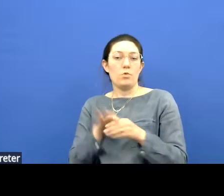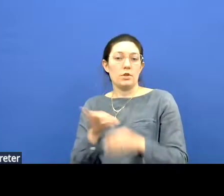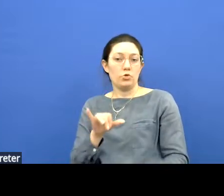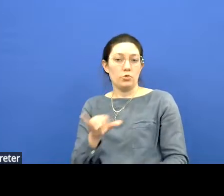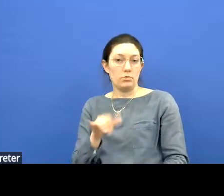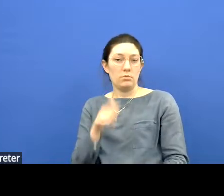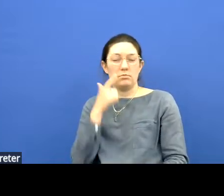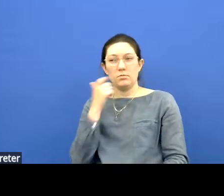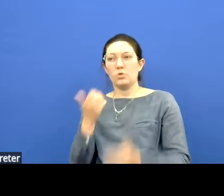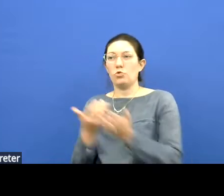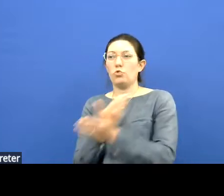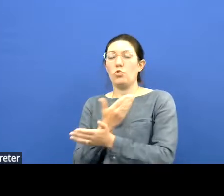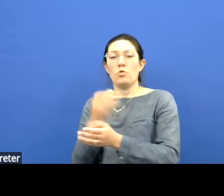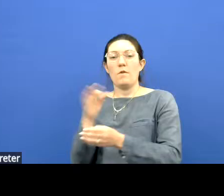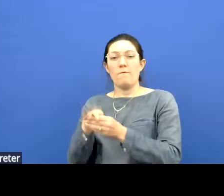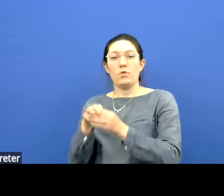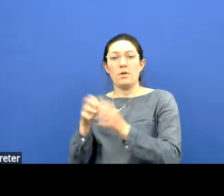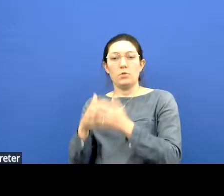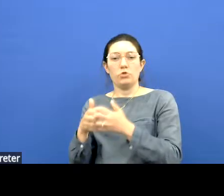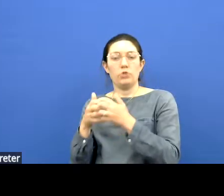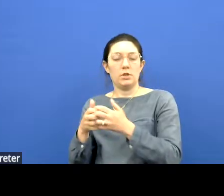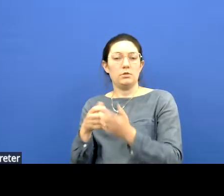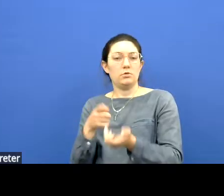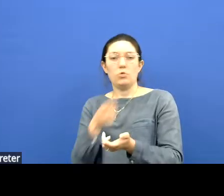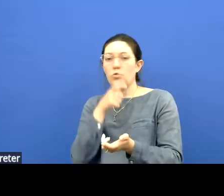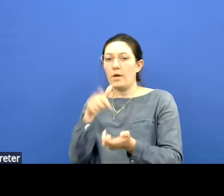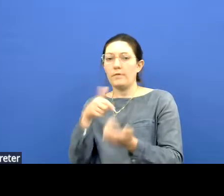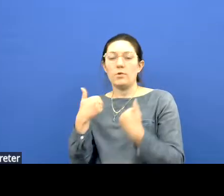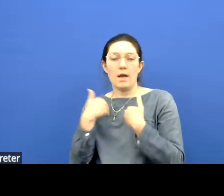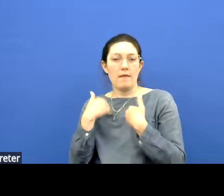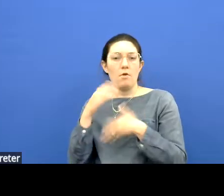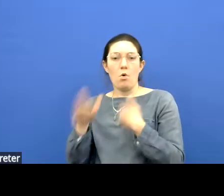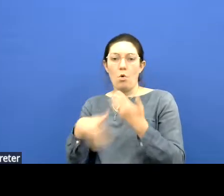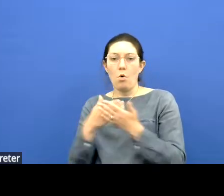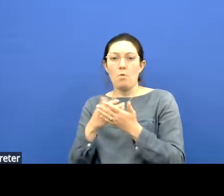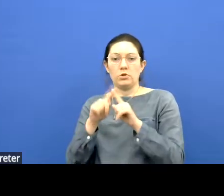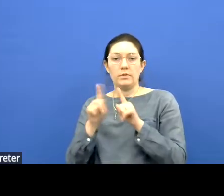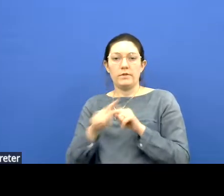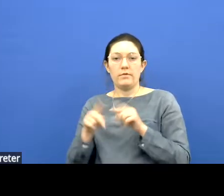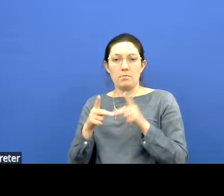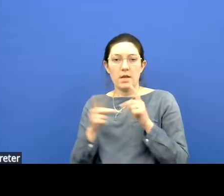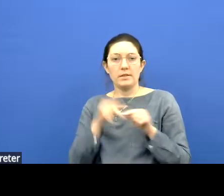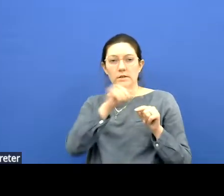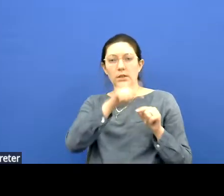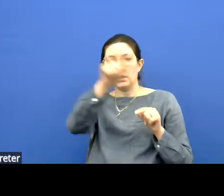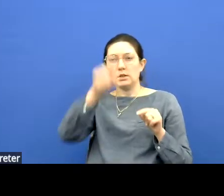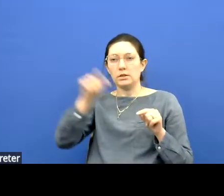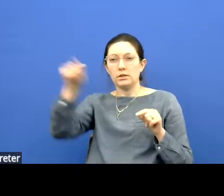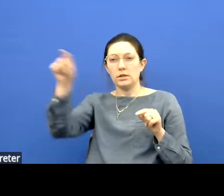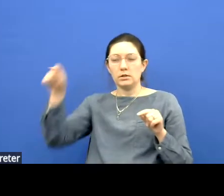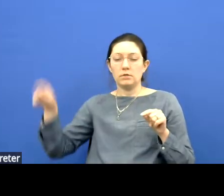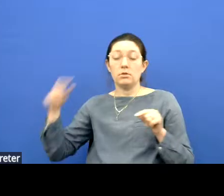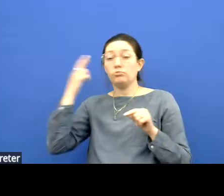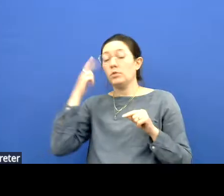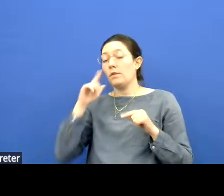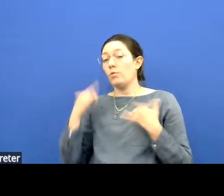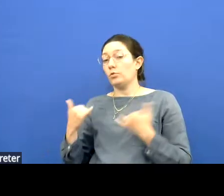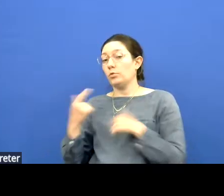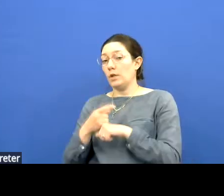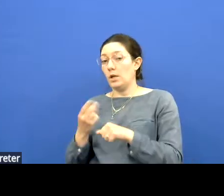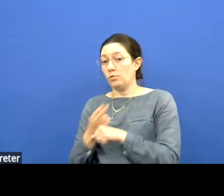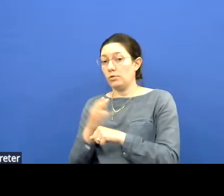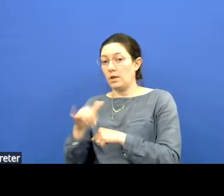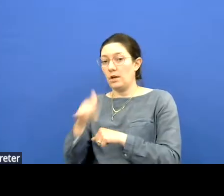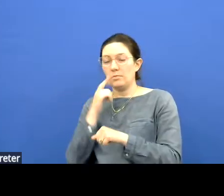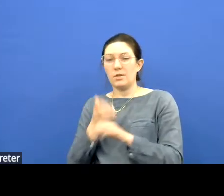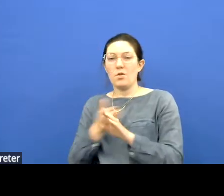new voting machines, you won't have to have a whole bunch of voting sites. The reason they have to do that today is they're